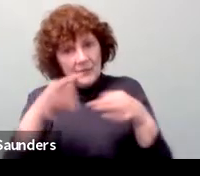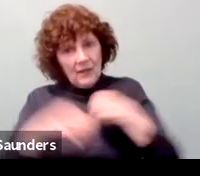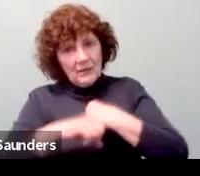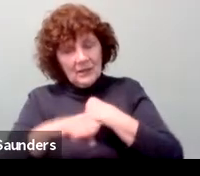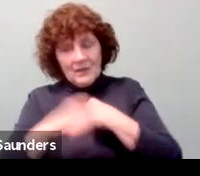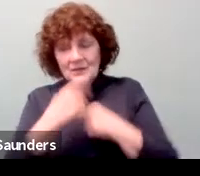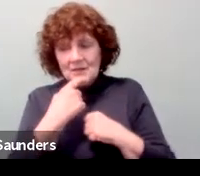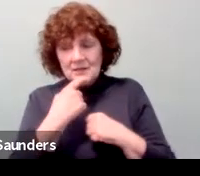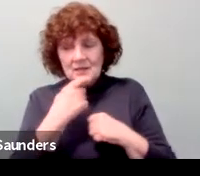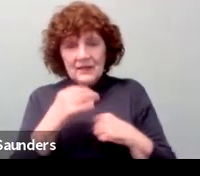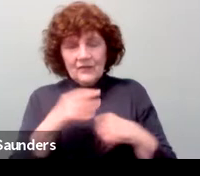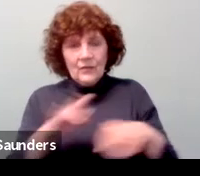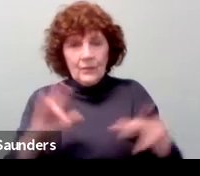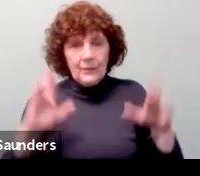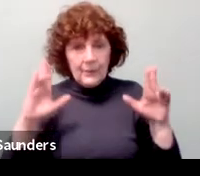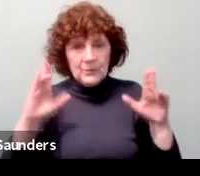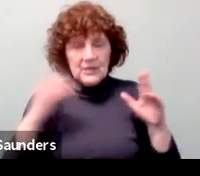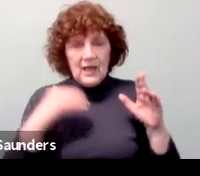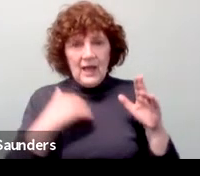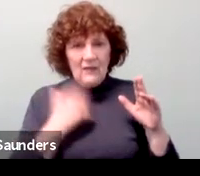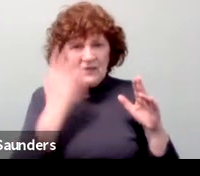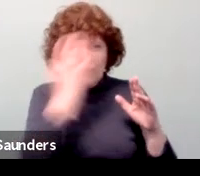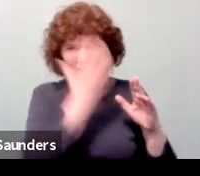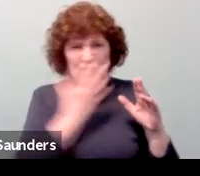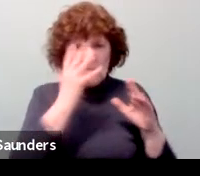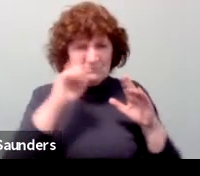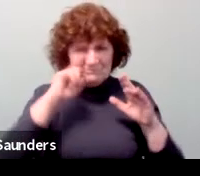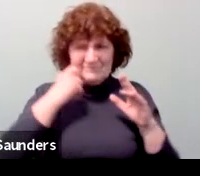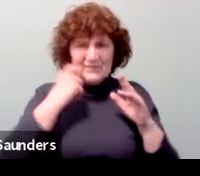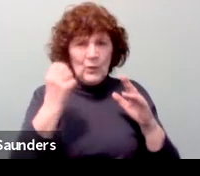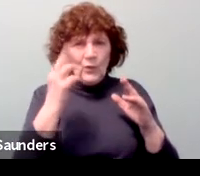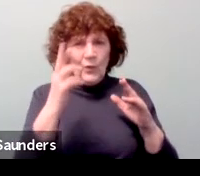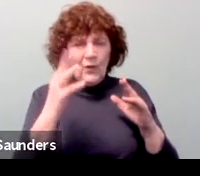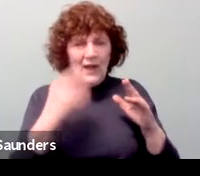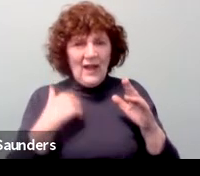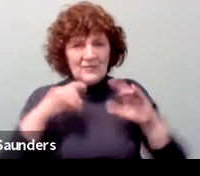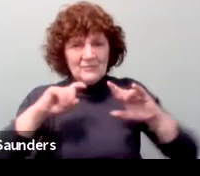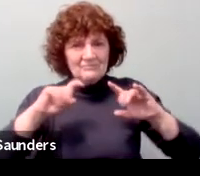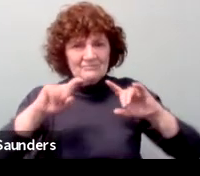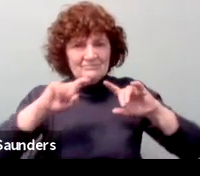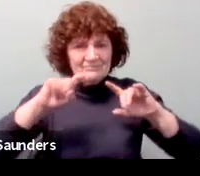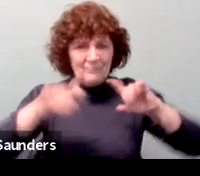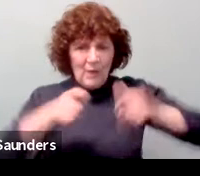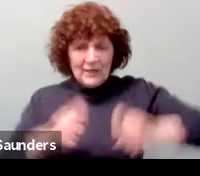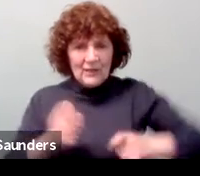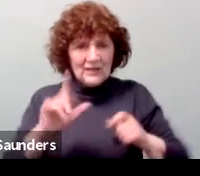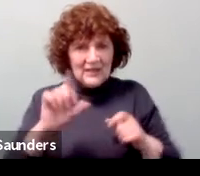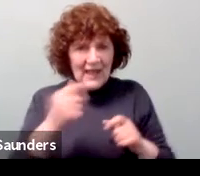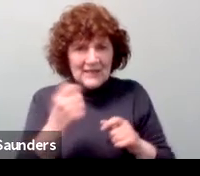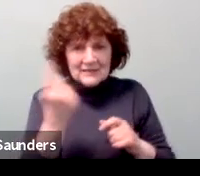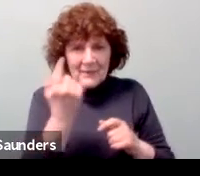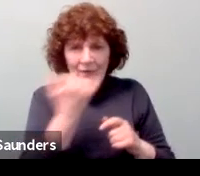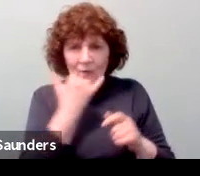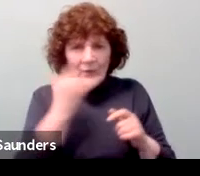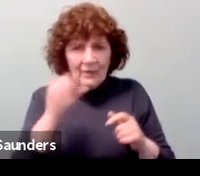a blemish on his face or markings on his legs, he shouldn't participate. He's